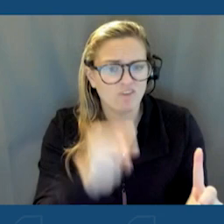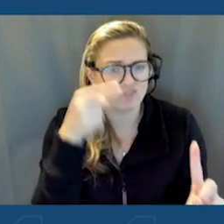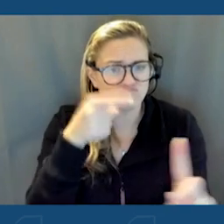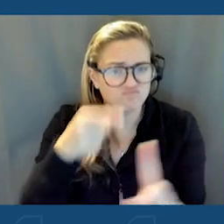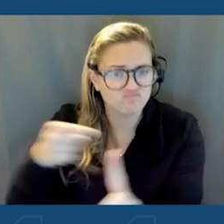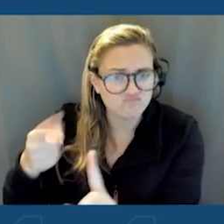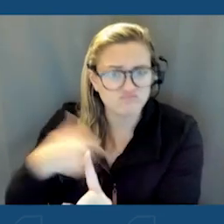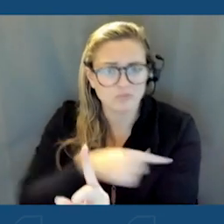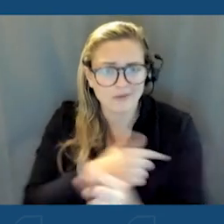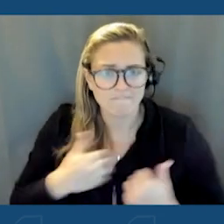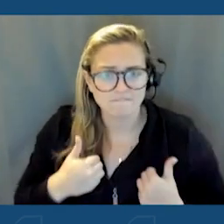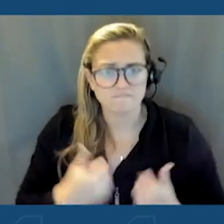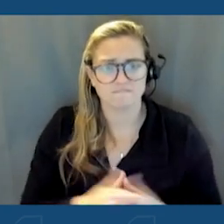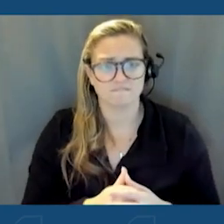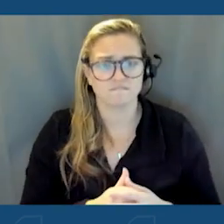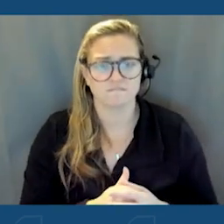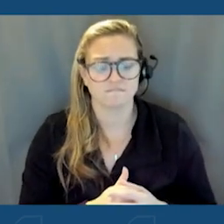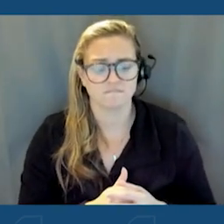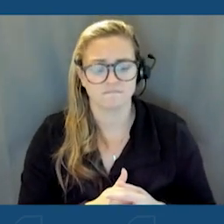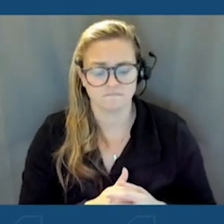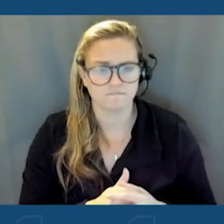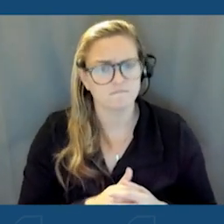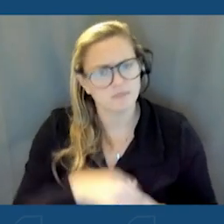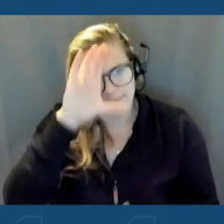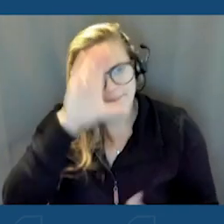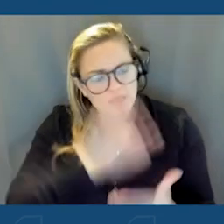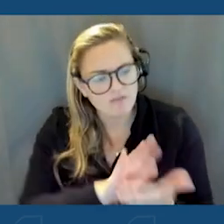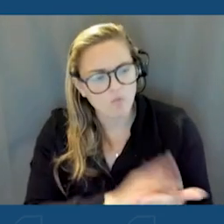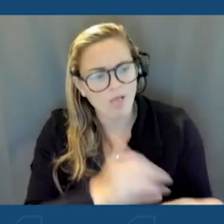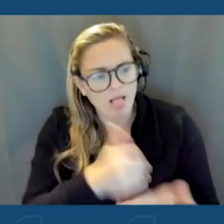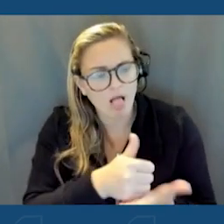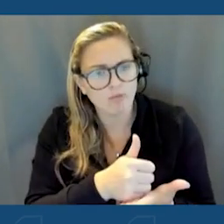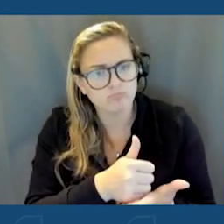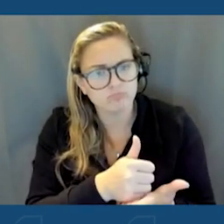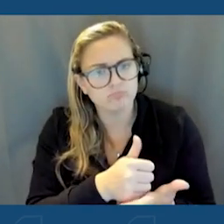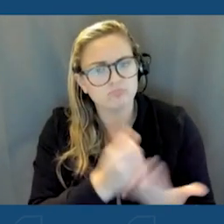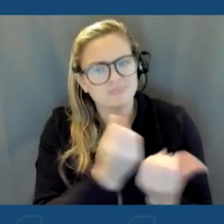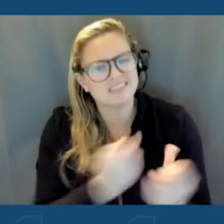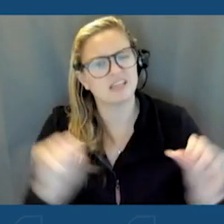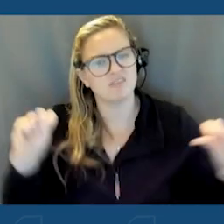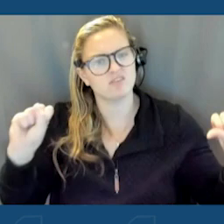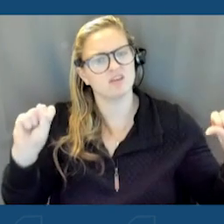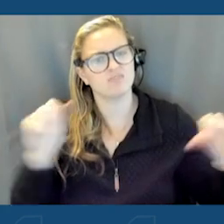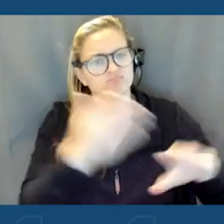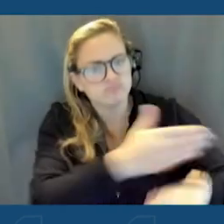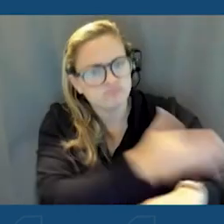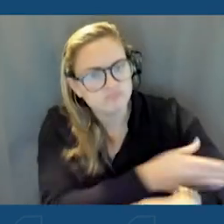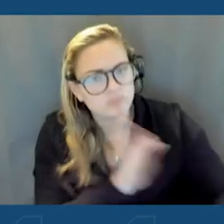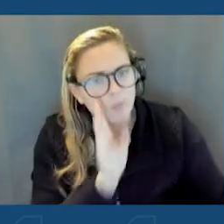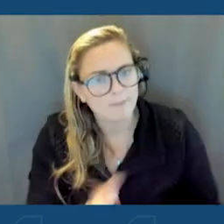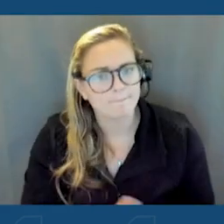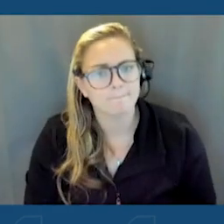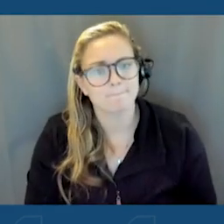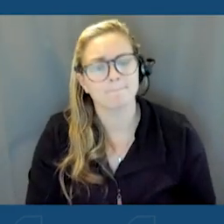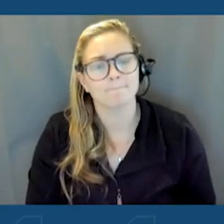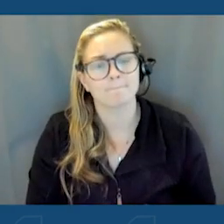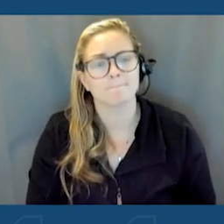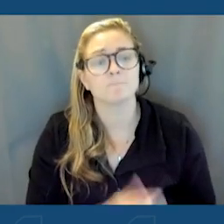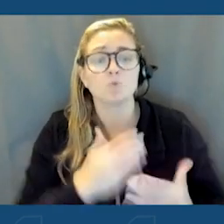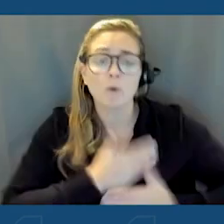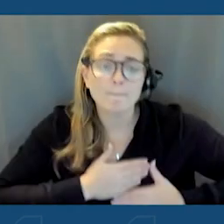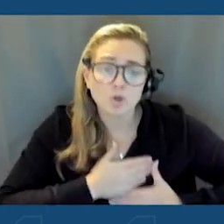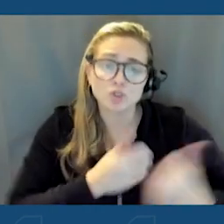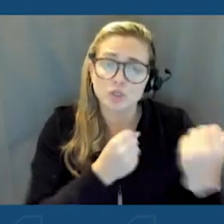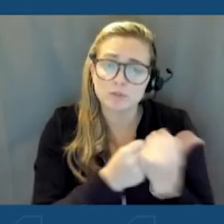in the fact that it helps increase the safety of our public as a whole. And again, I appreciate all the support from the governor's